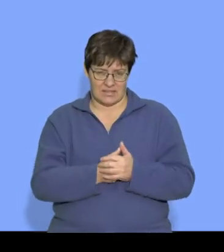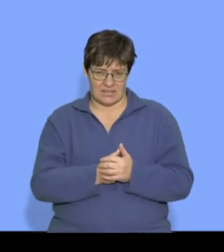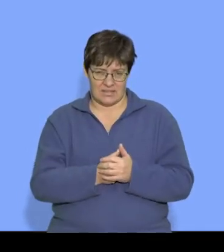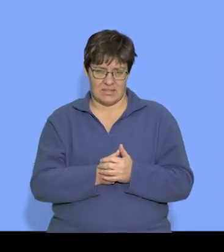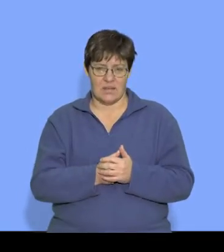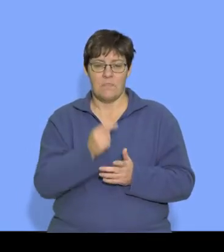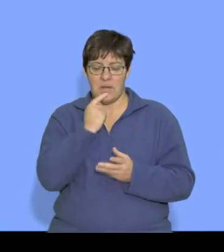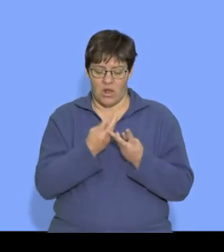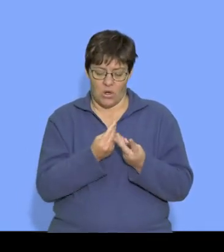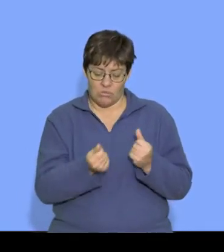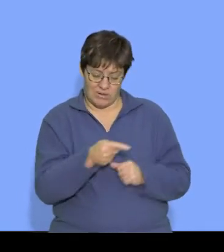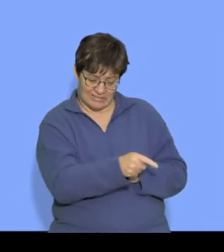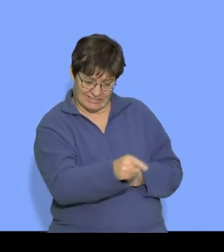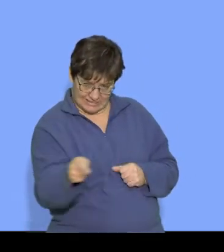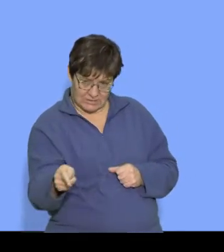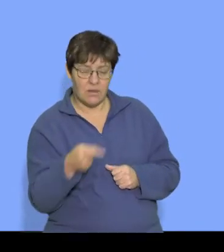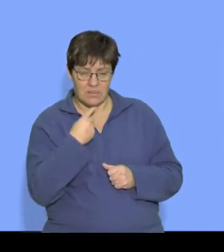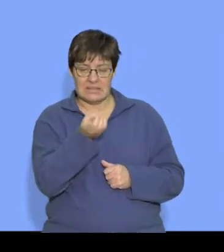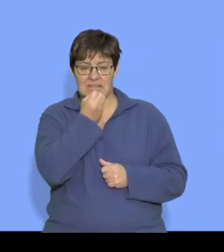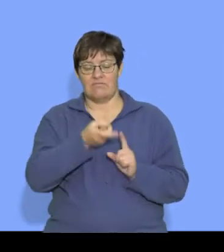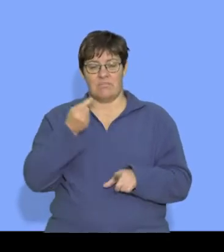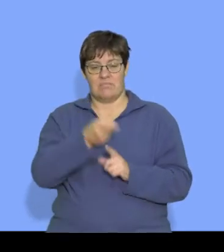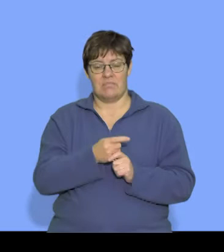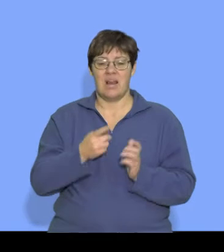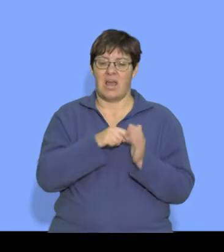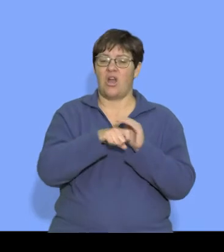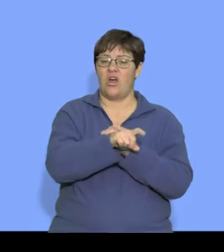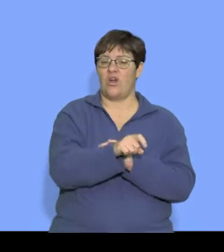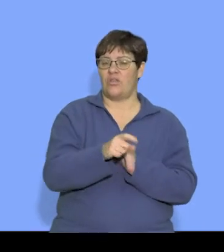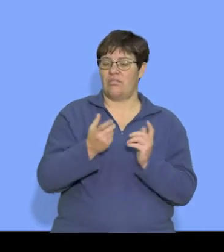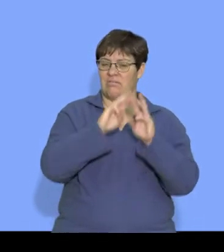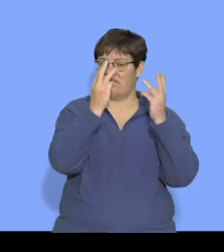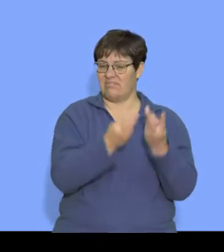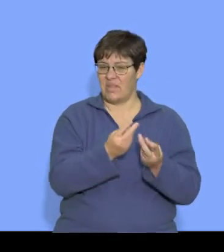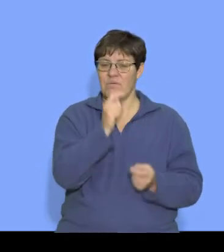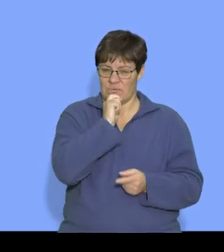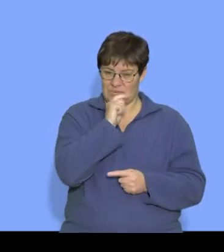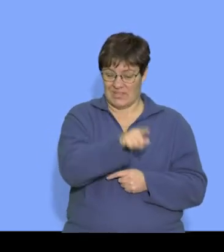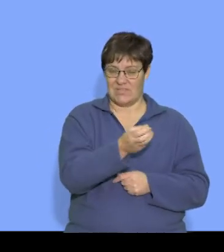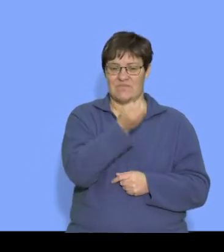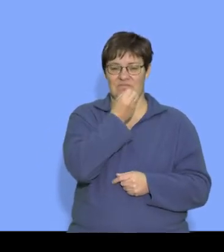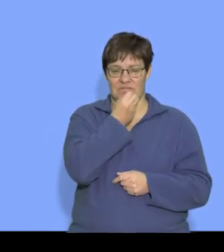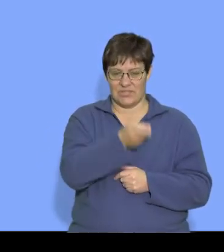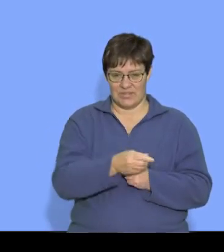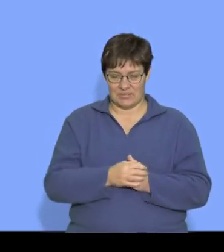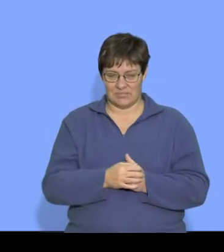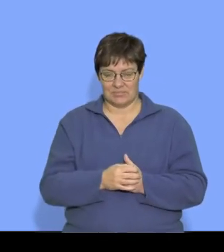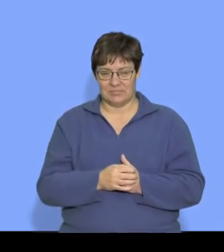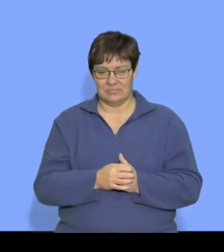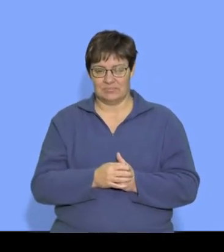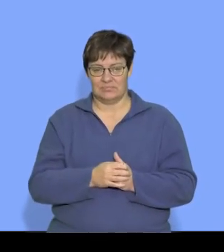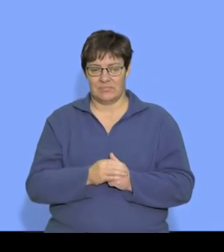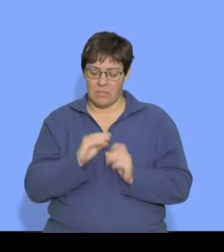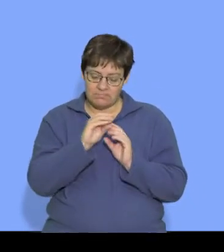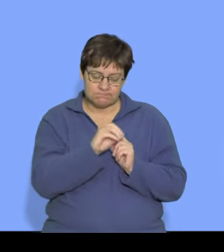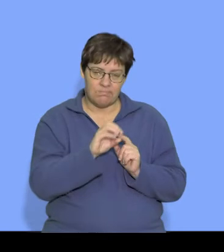particles suspended in the soil. As I mentioned earlier on, earthworms use this mode of ingestion.